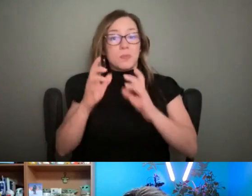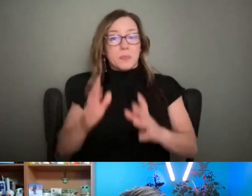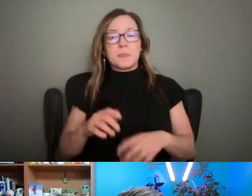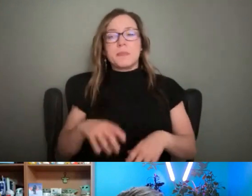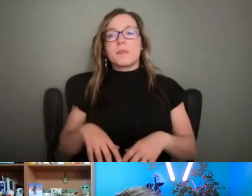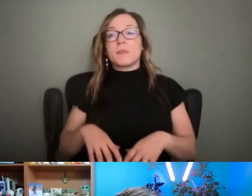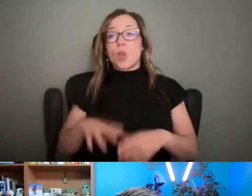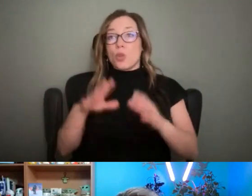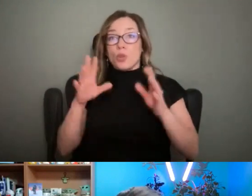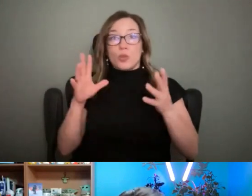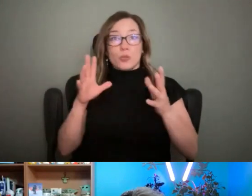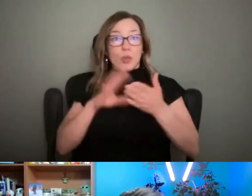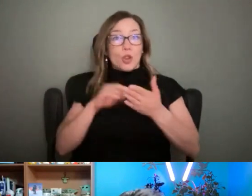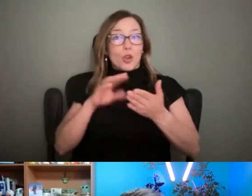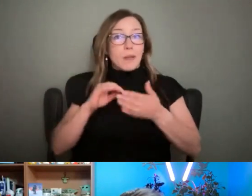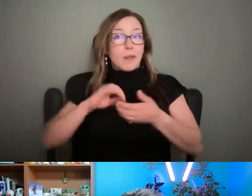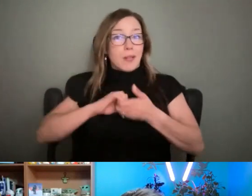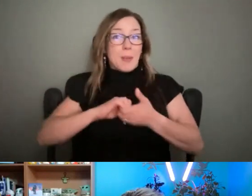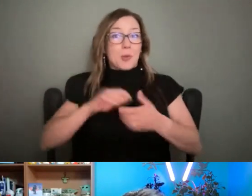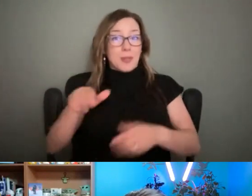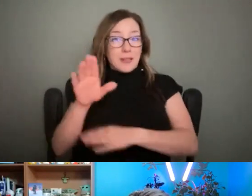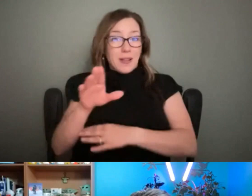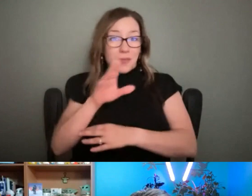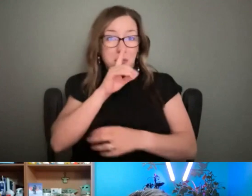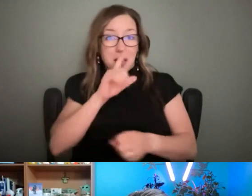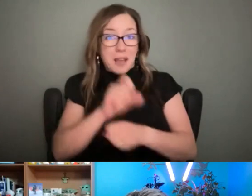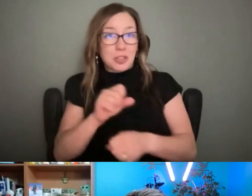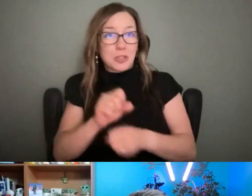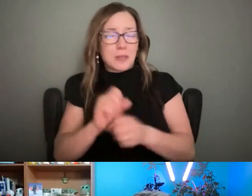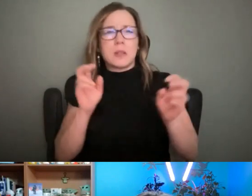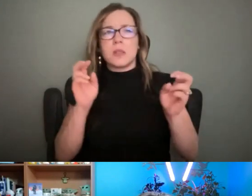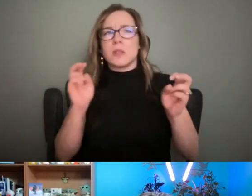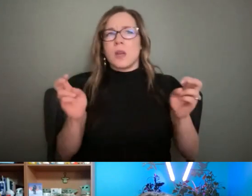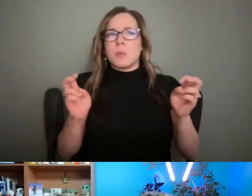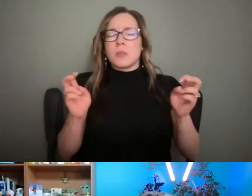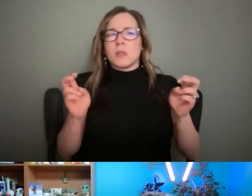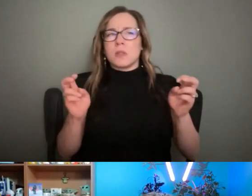this afternoon, in fact, and the topic is